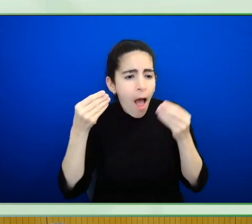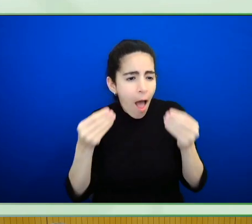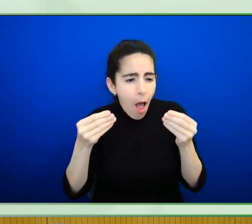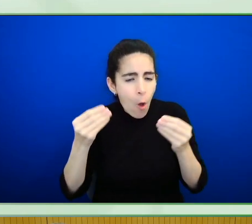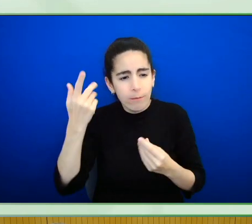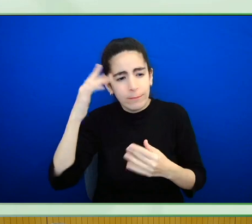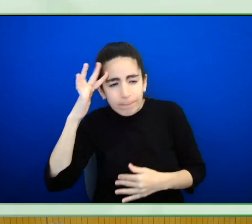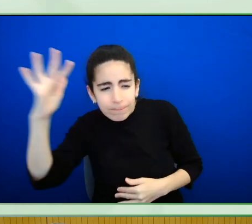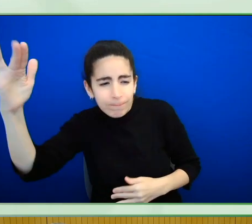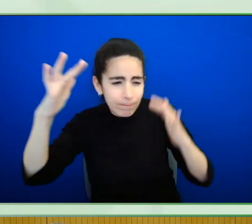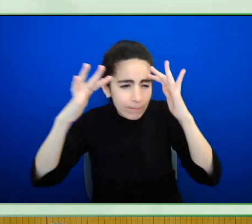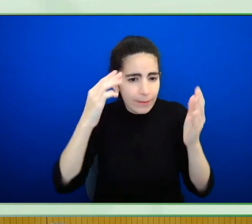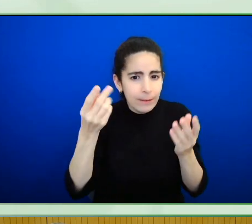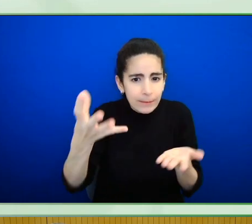shortfalls,